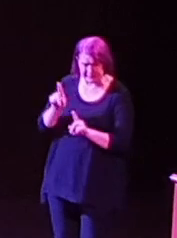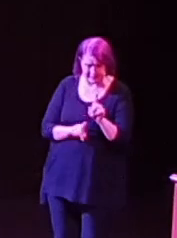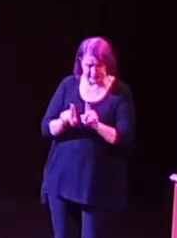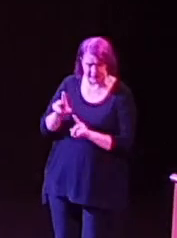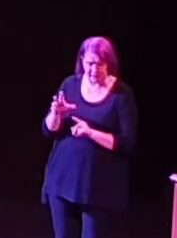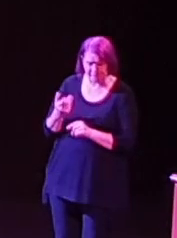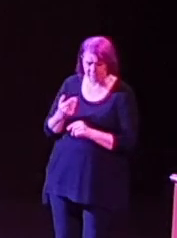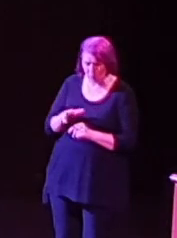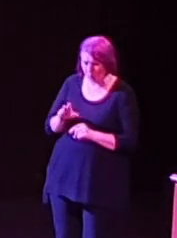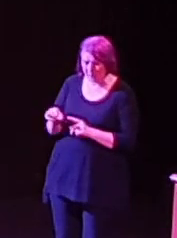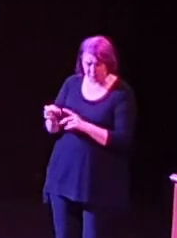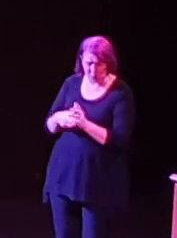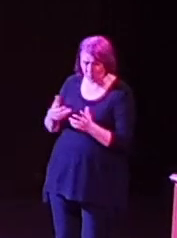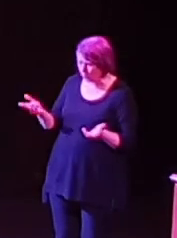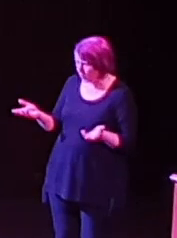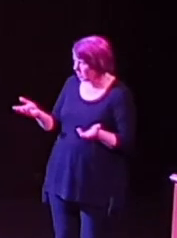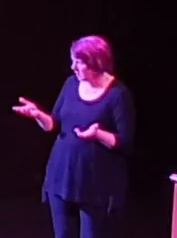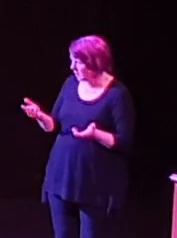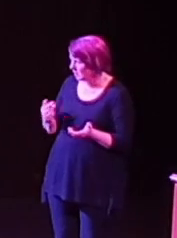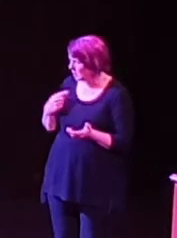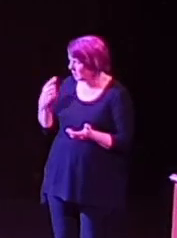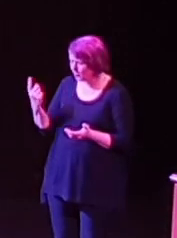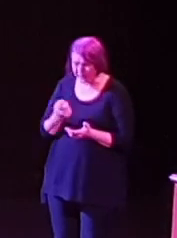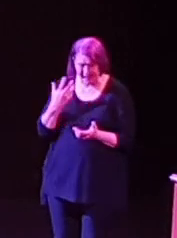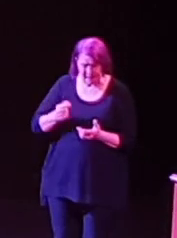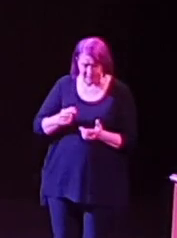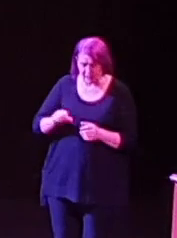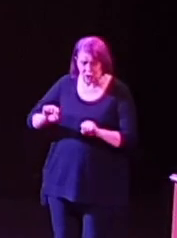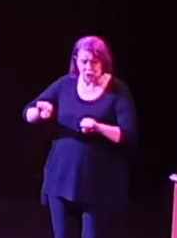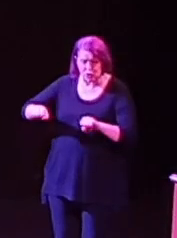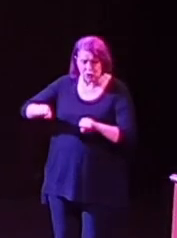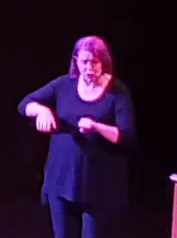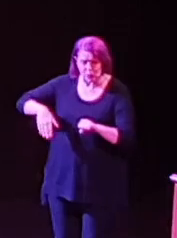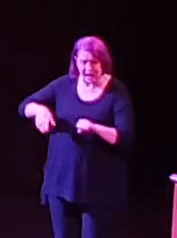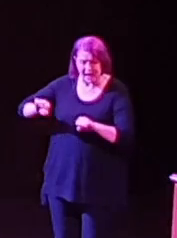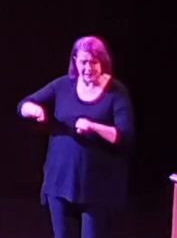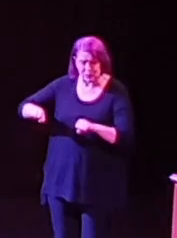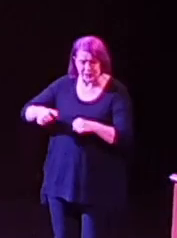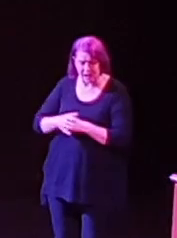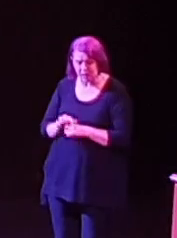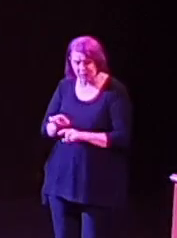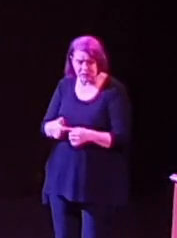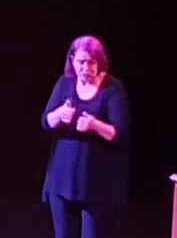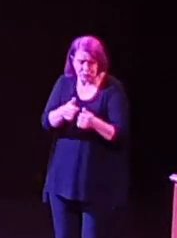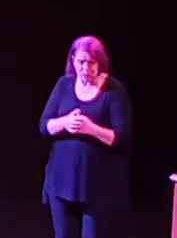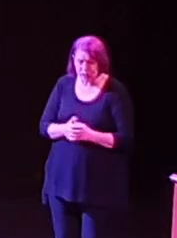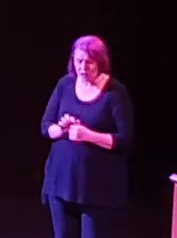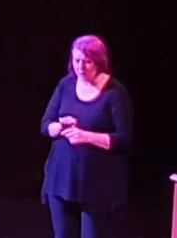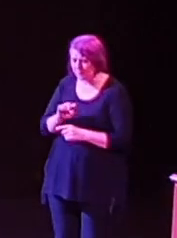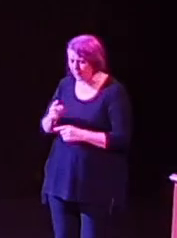initiating and we losing. Now we have a scooters, which is good, but we can come back also in our